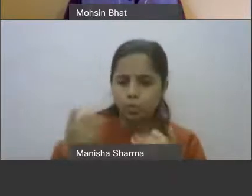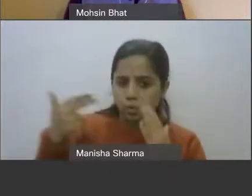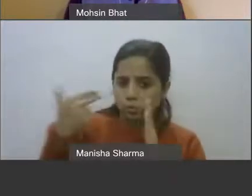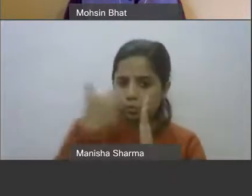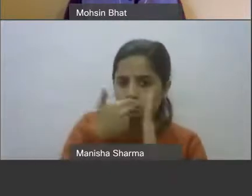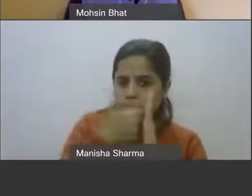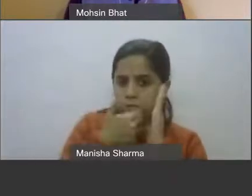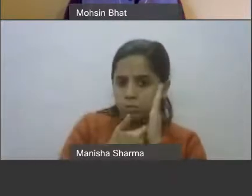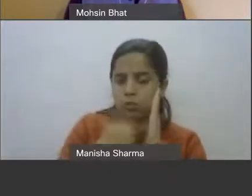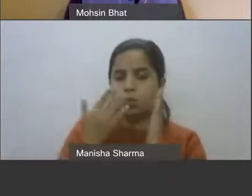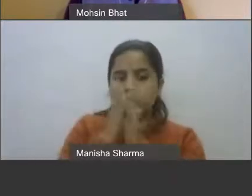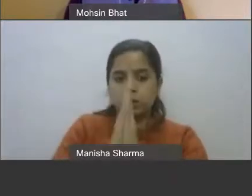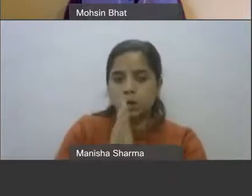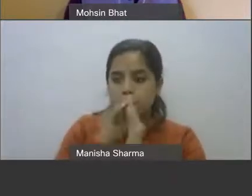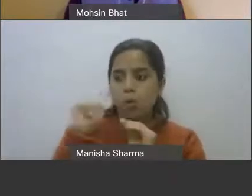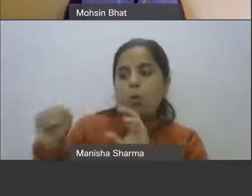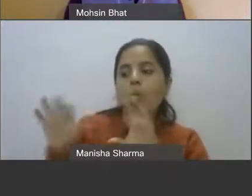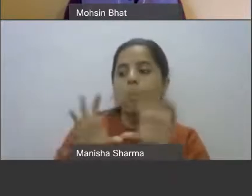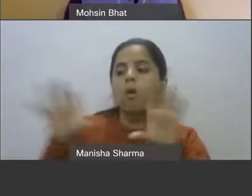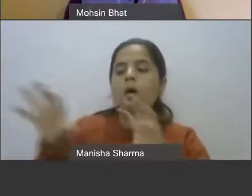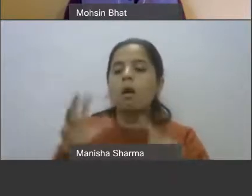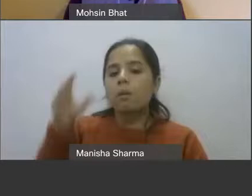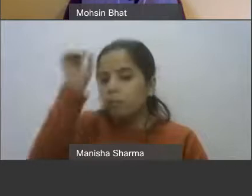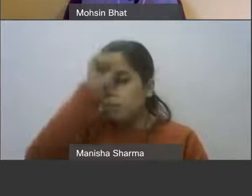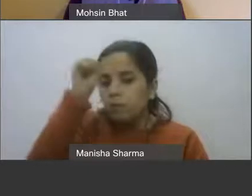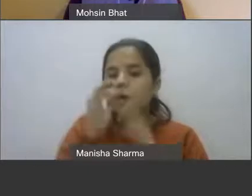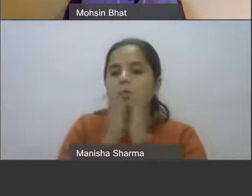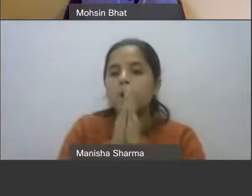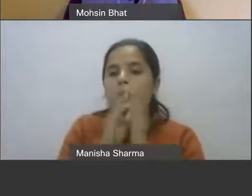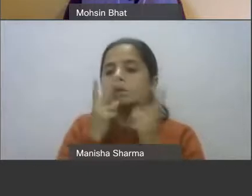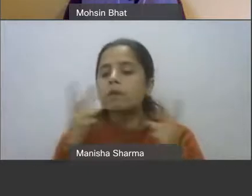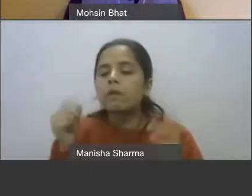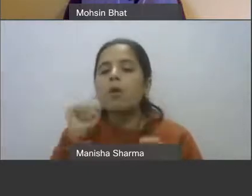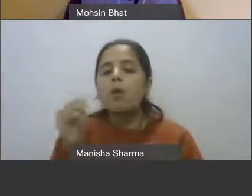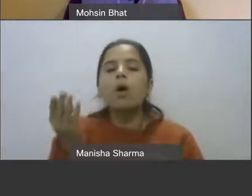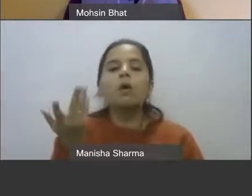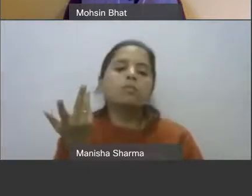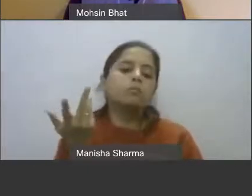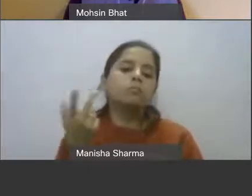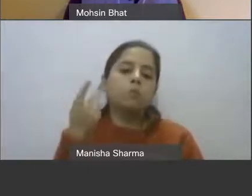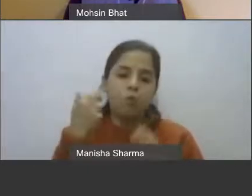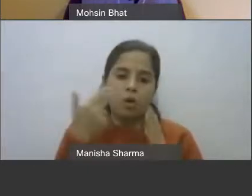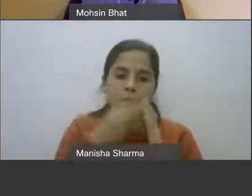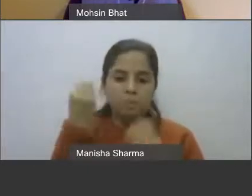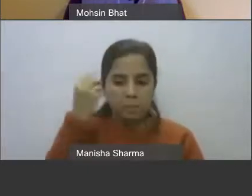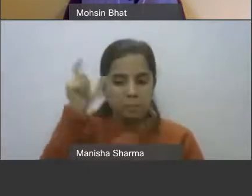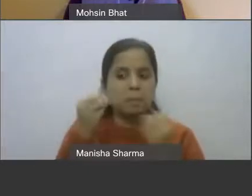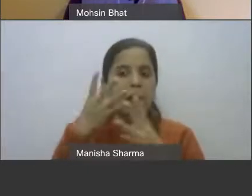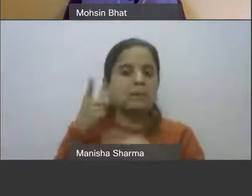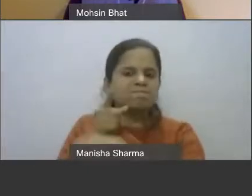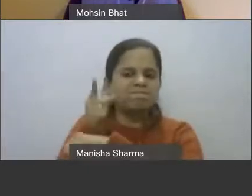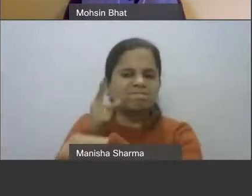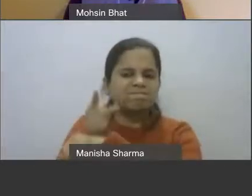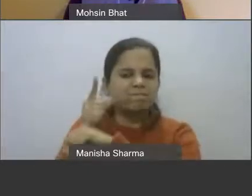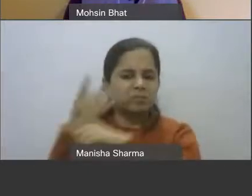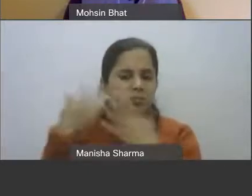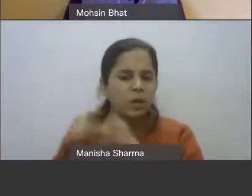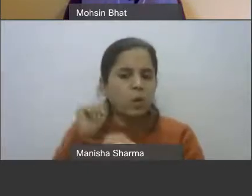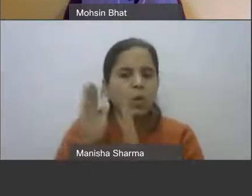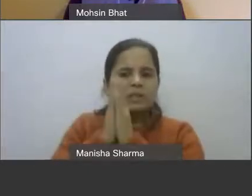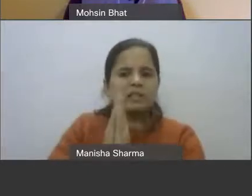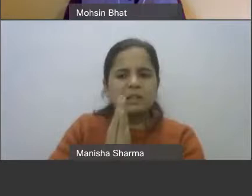from certain religious groups on the grounds that they have suffered religious persecution? What does it mean? How are they going